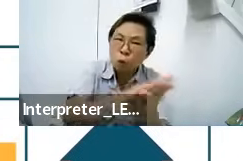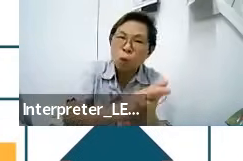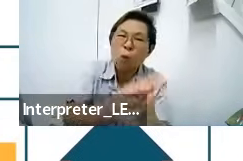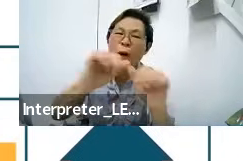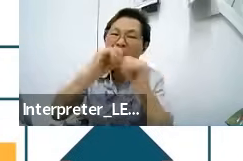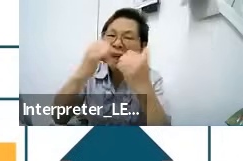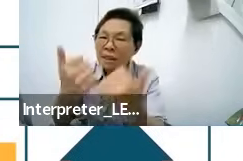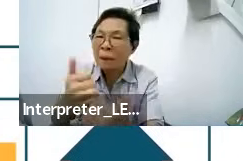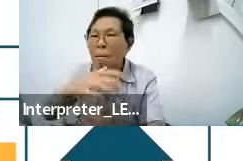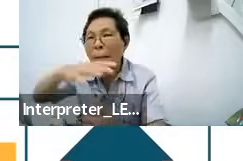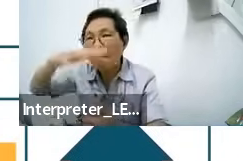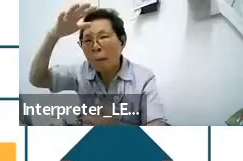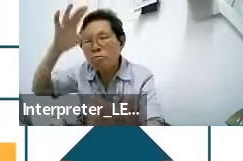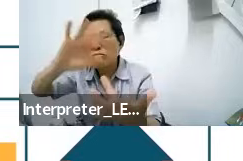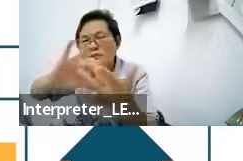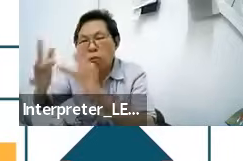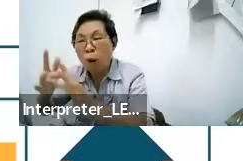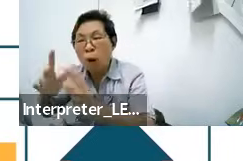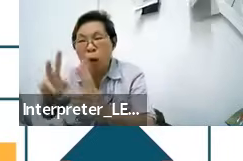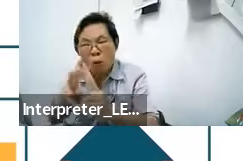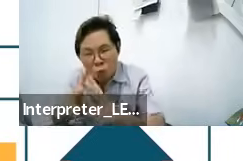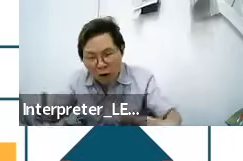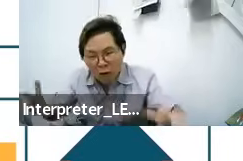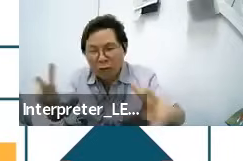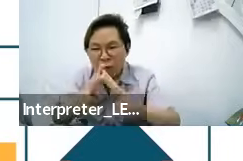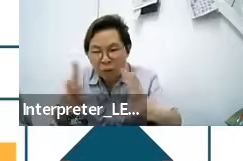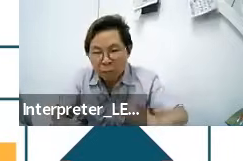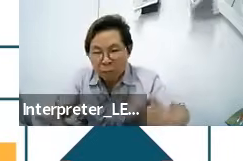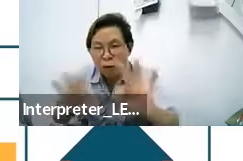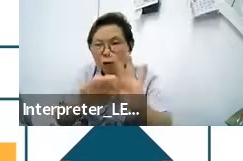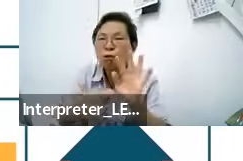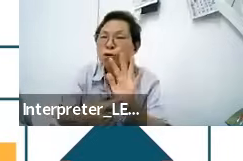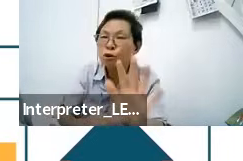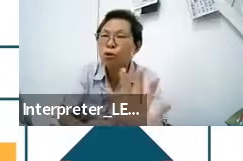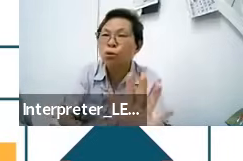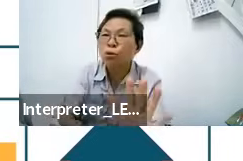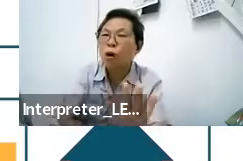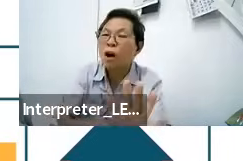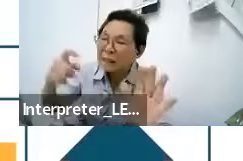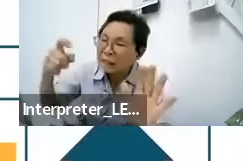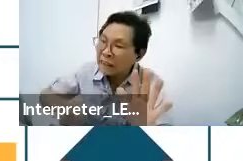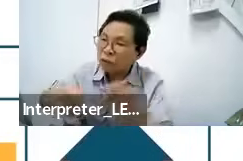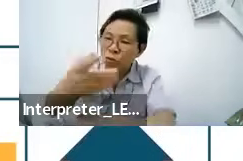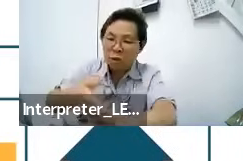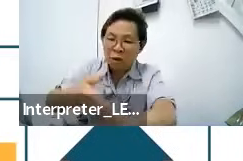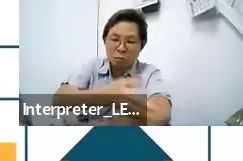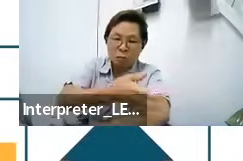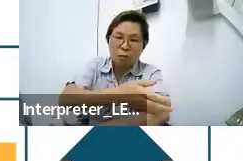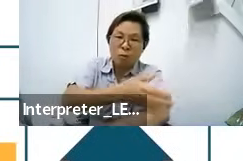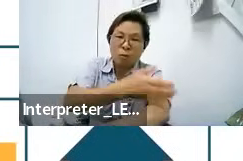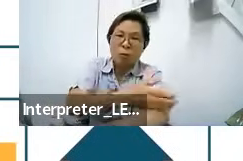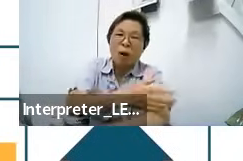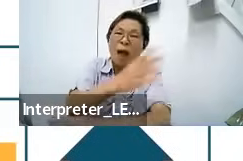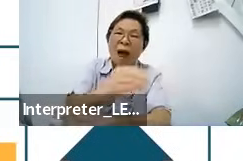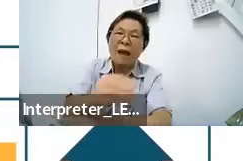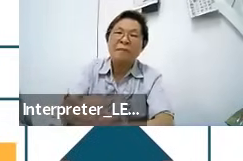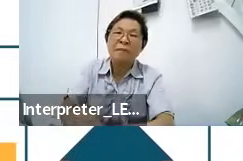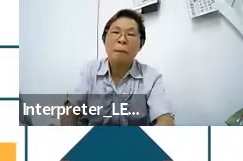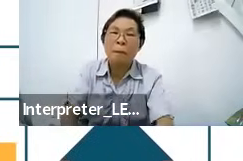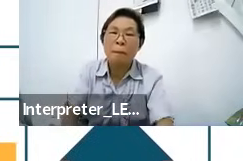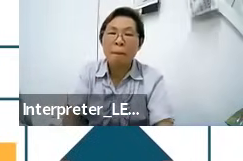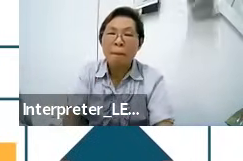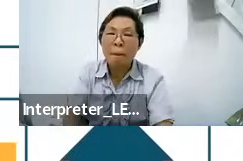DPOs are very crucial to reflect what needs to be improved or what else